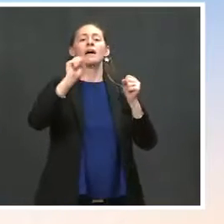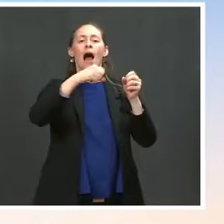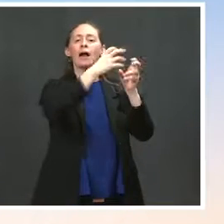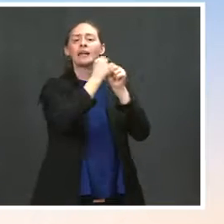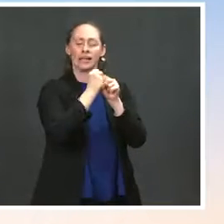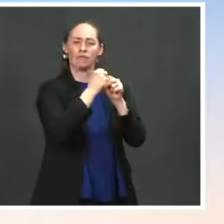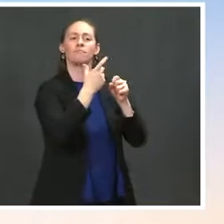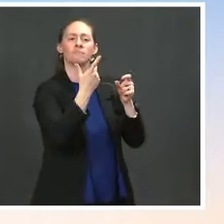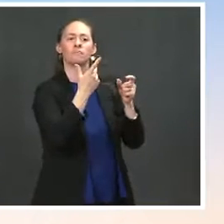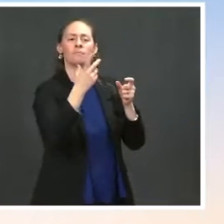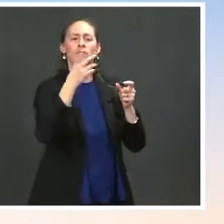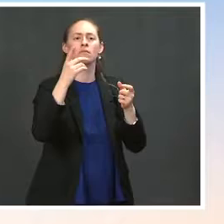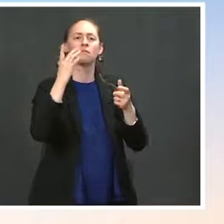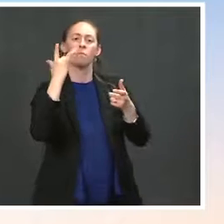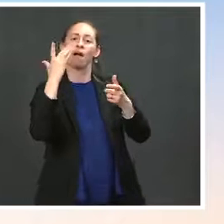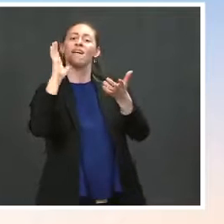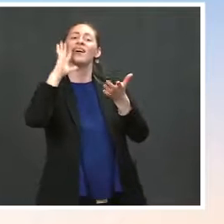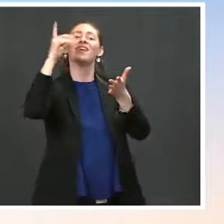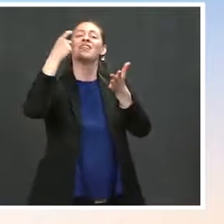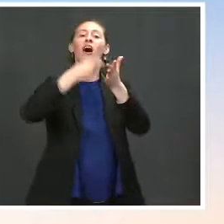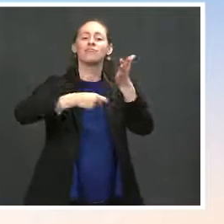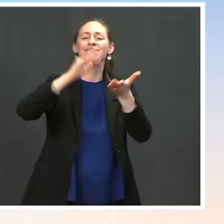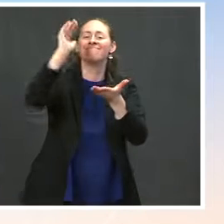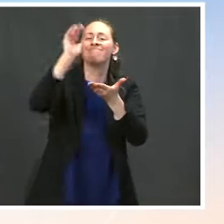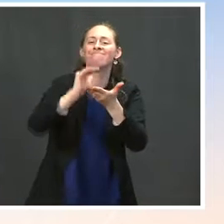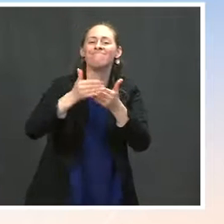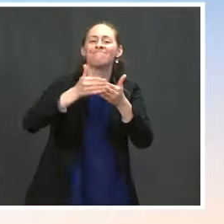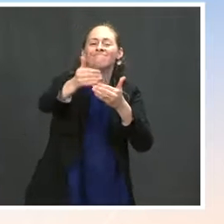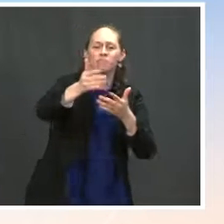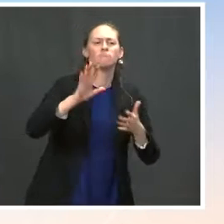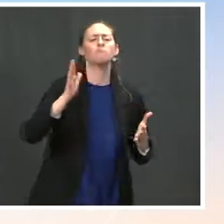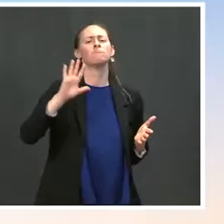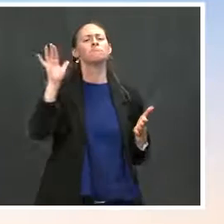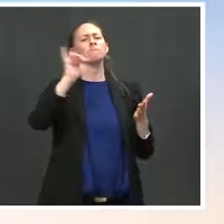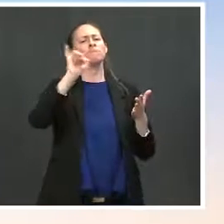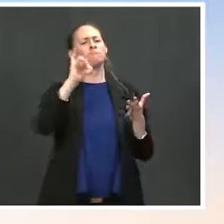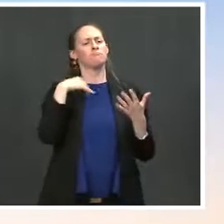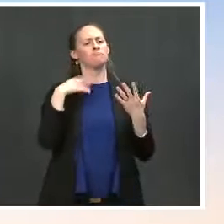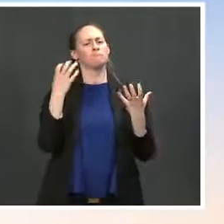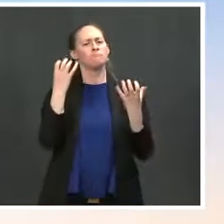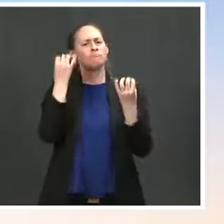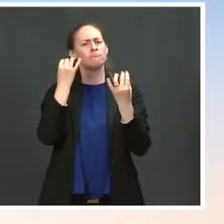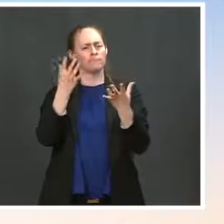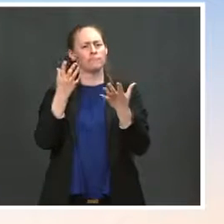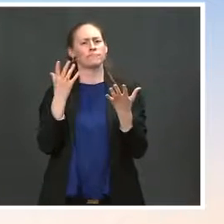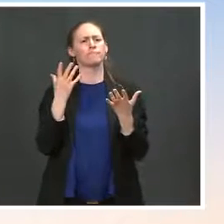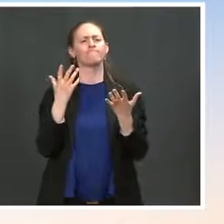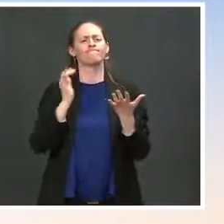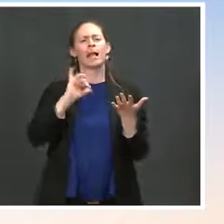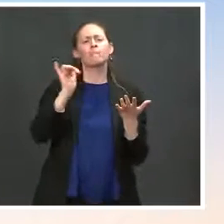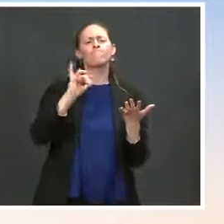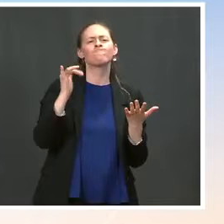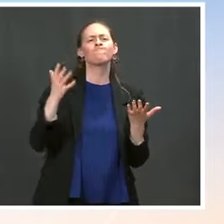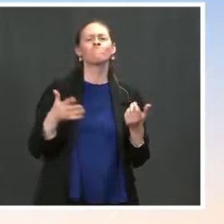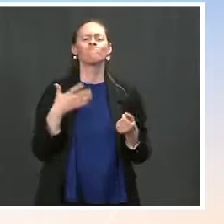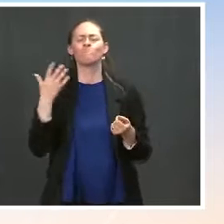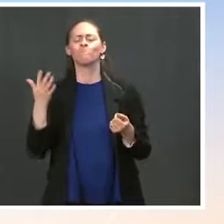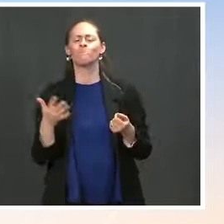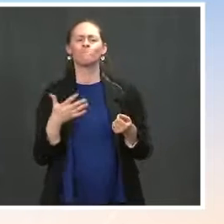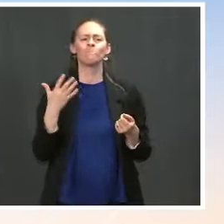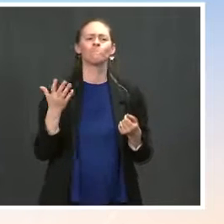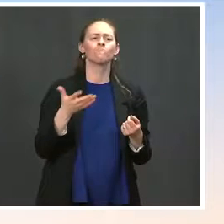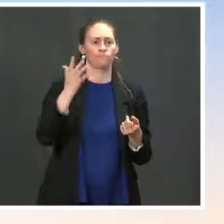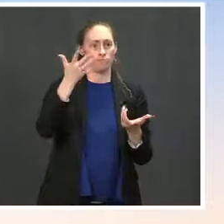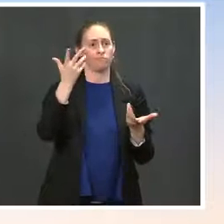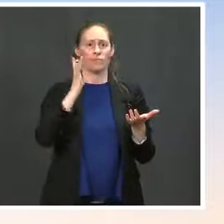and that it's really going to open up a whole group of employment